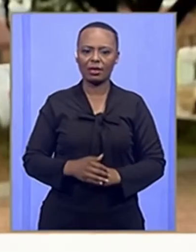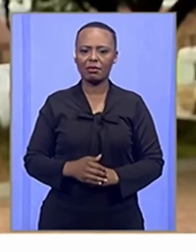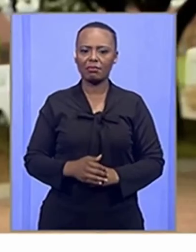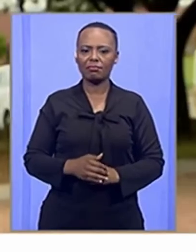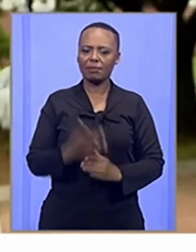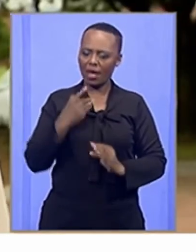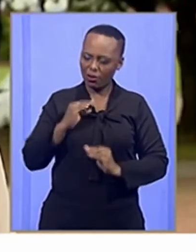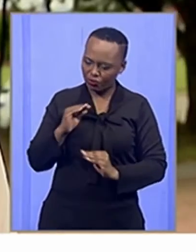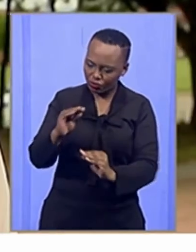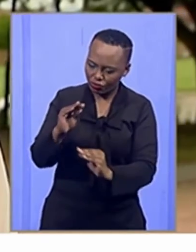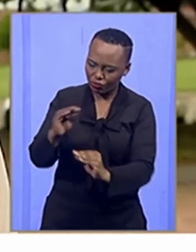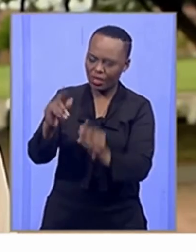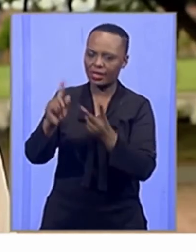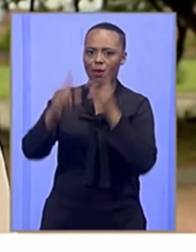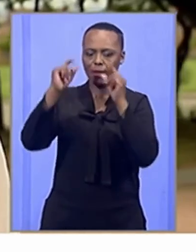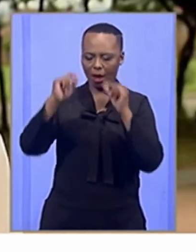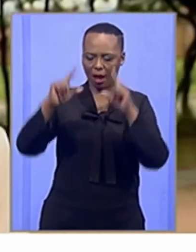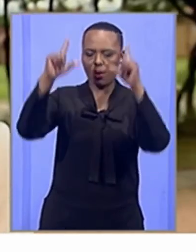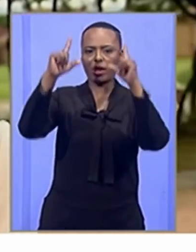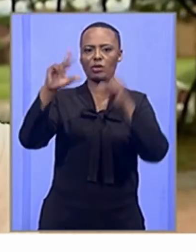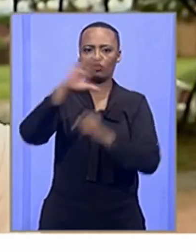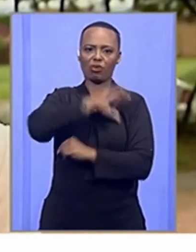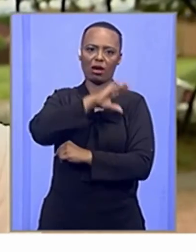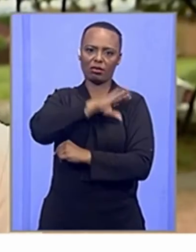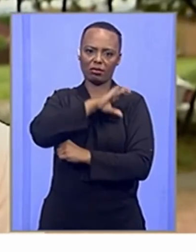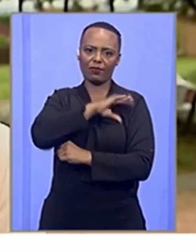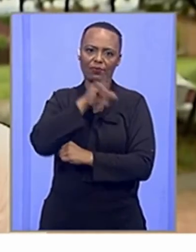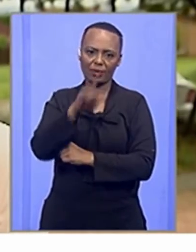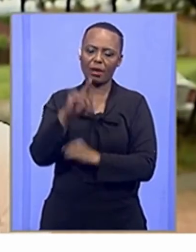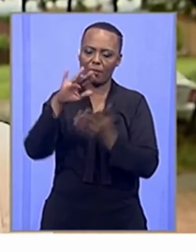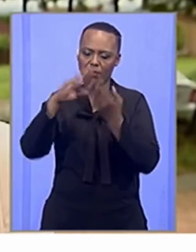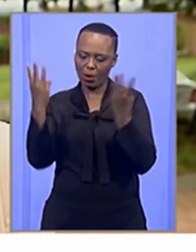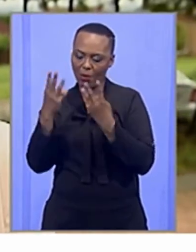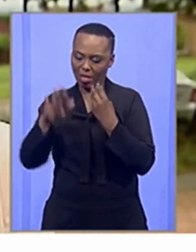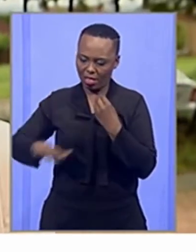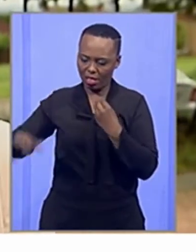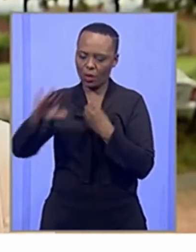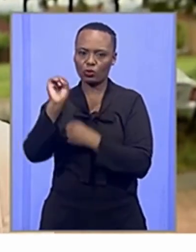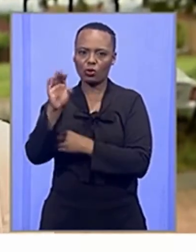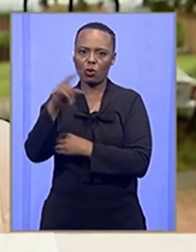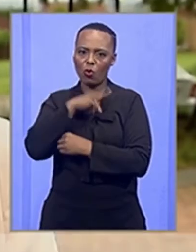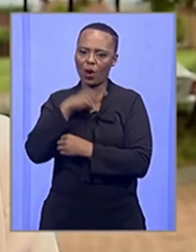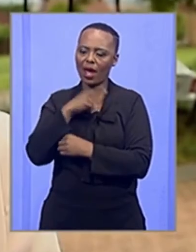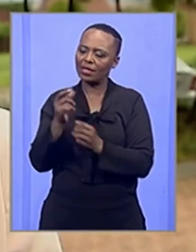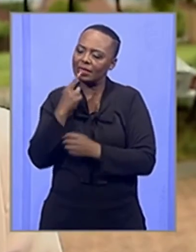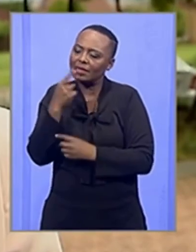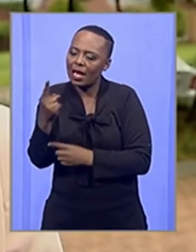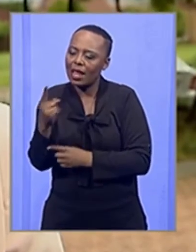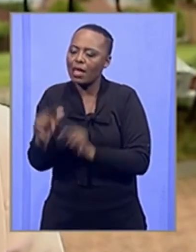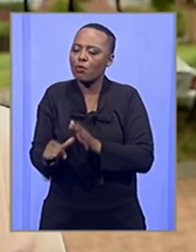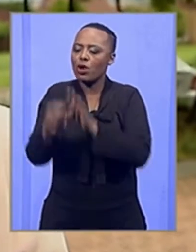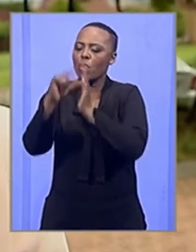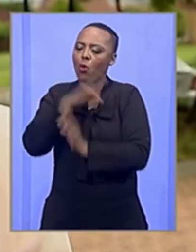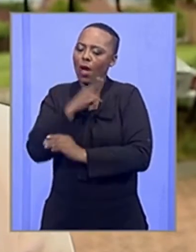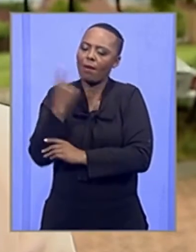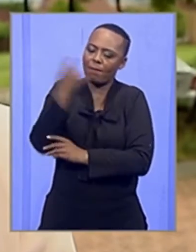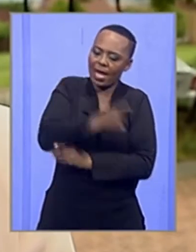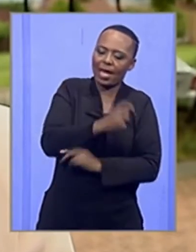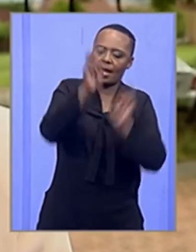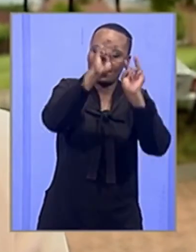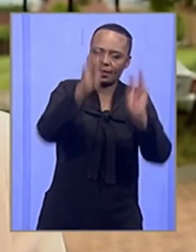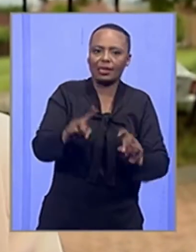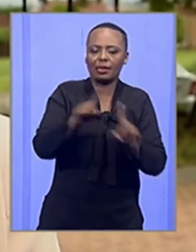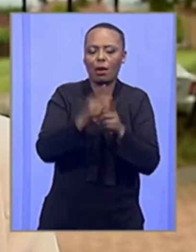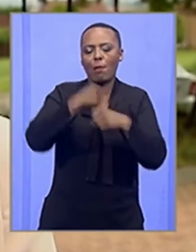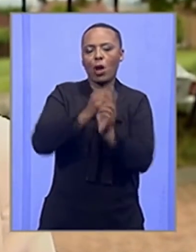education and awareness to our customers just to highlight the importance of paying for electricity and also ensuring